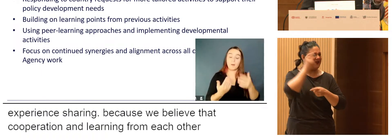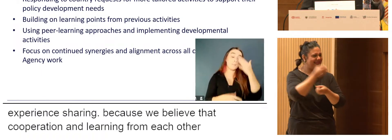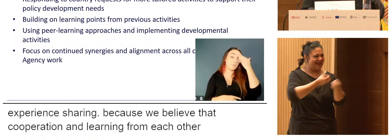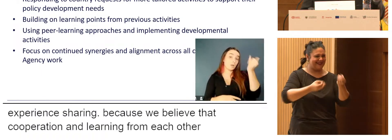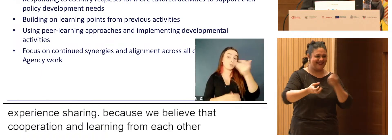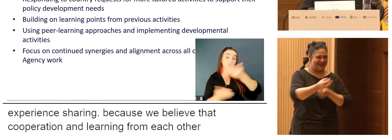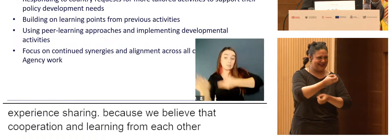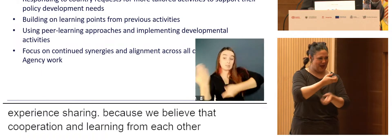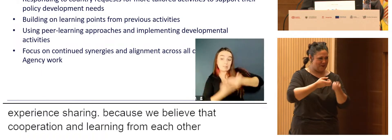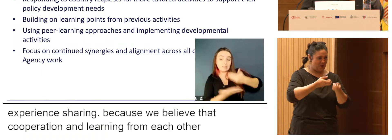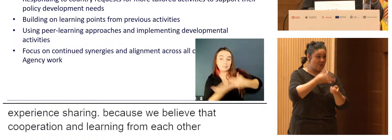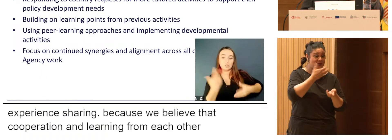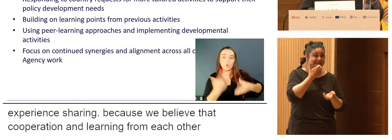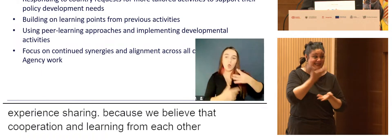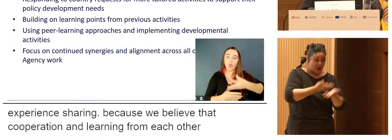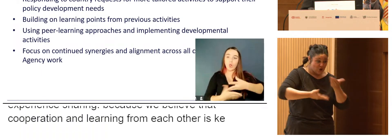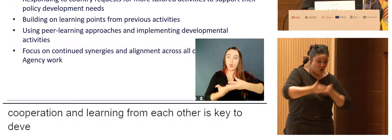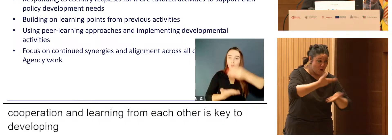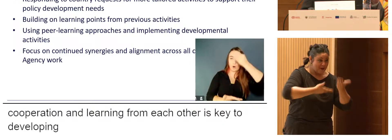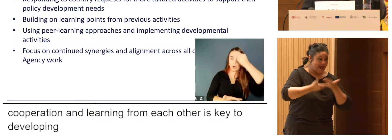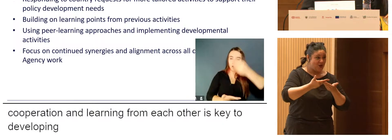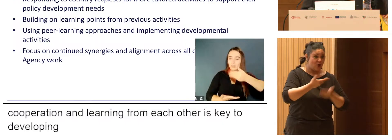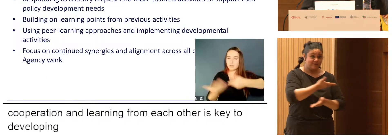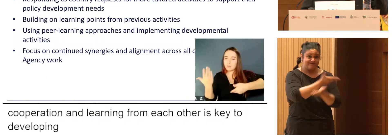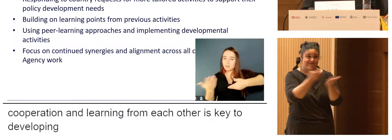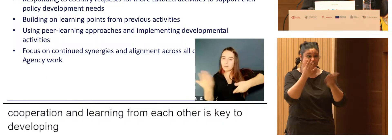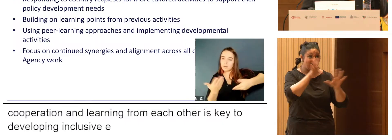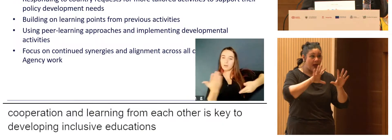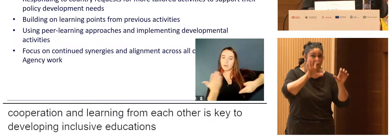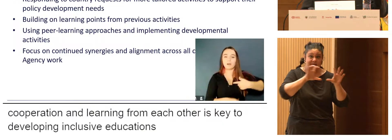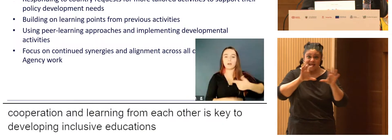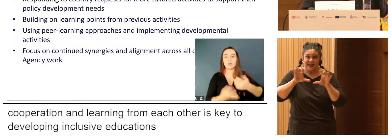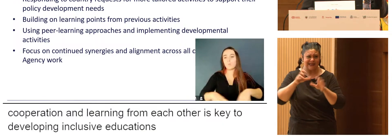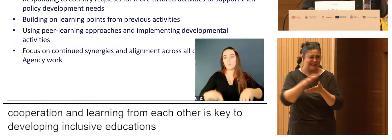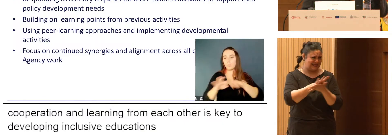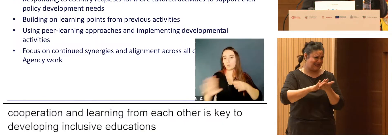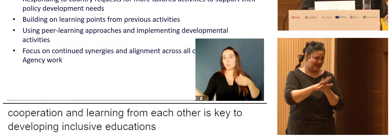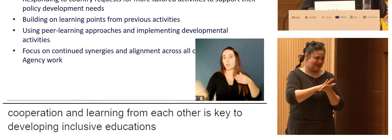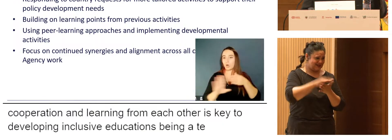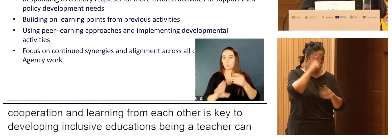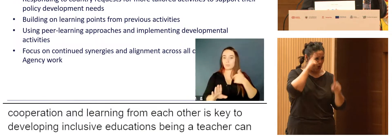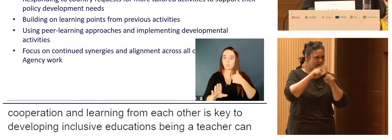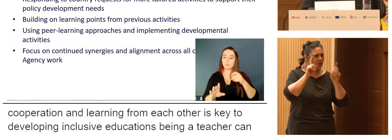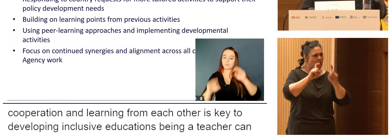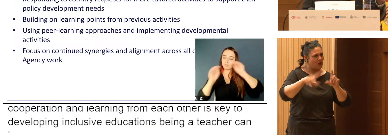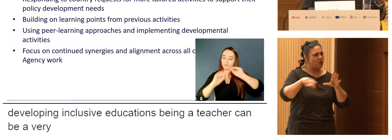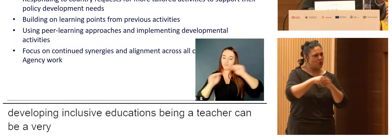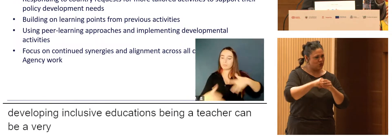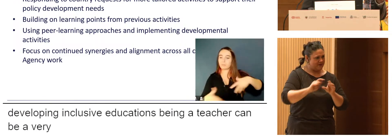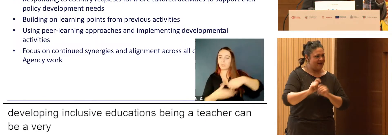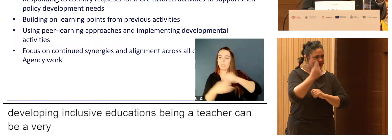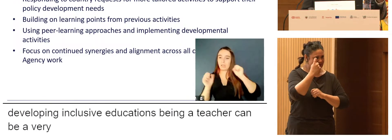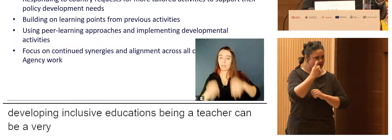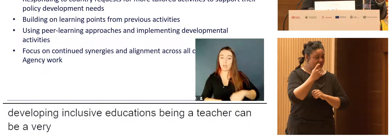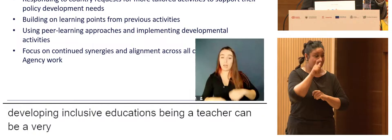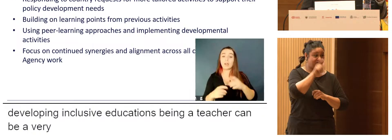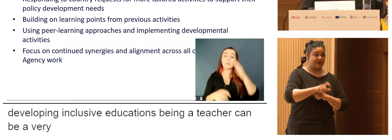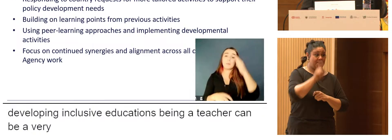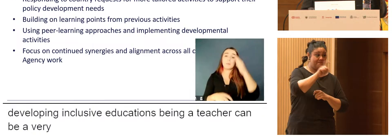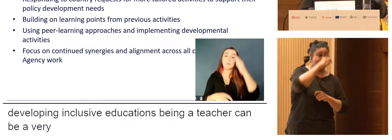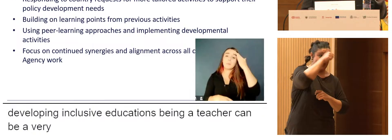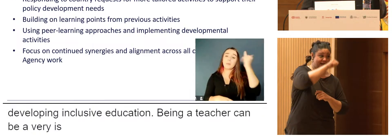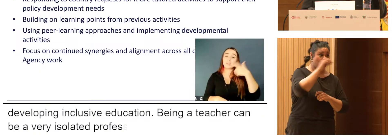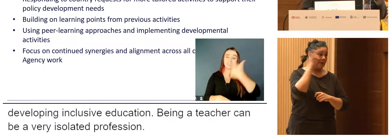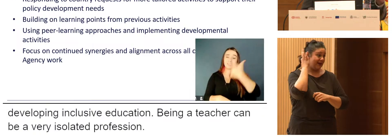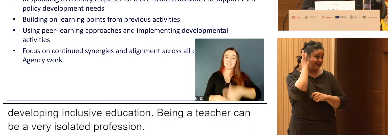key to develop inclusive educations. Being a teacher can be a very isolated profession.